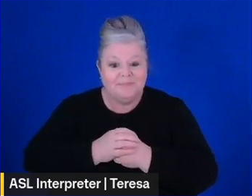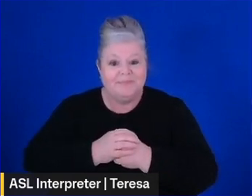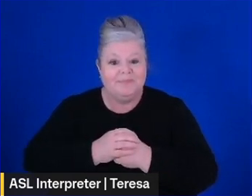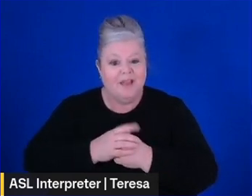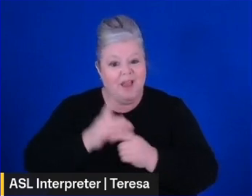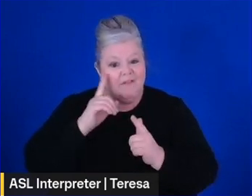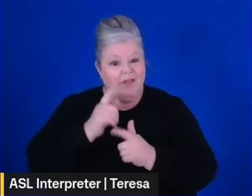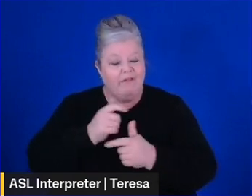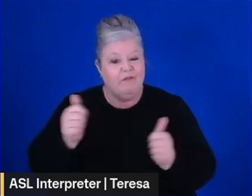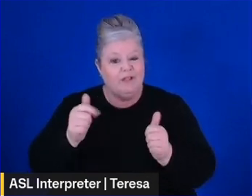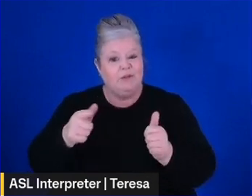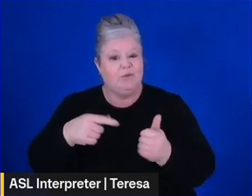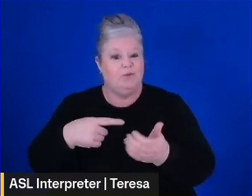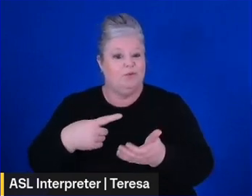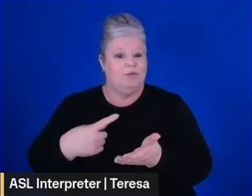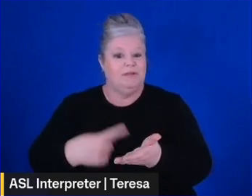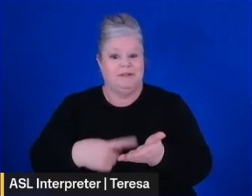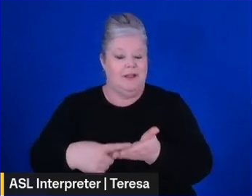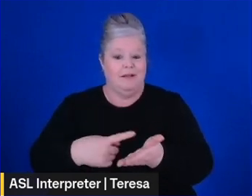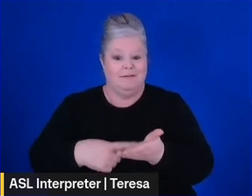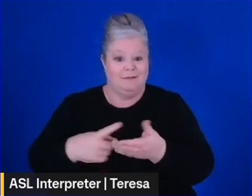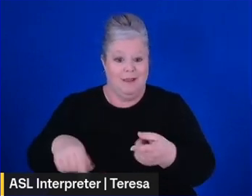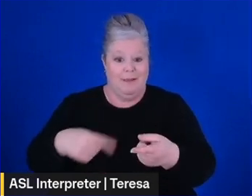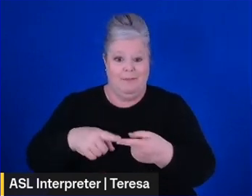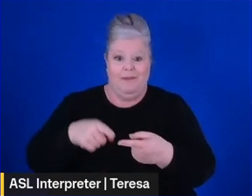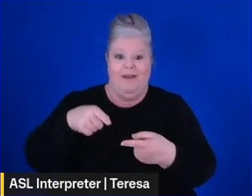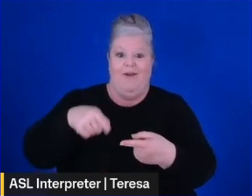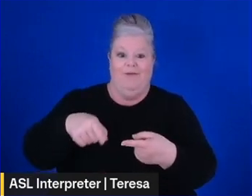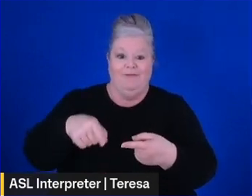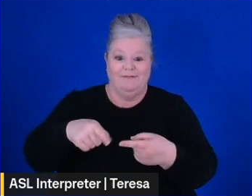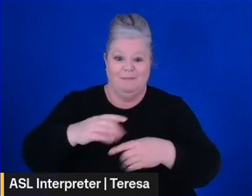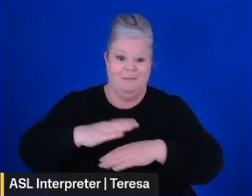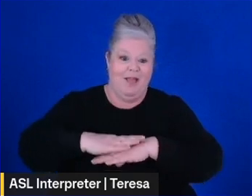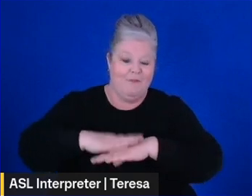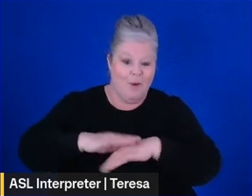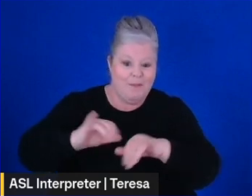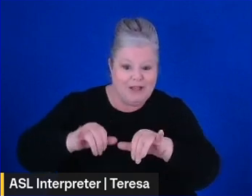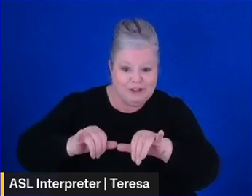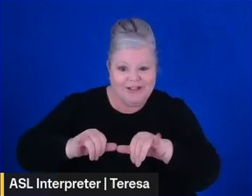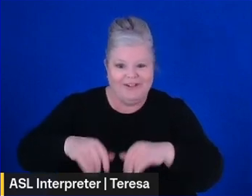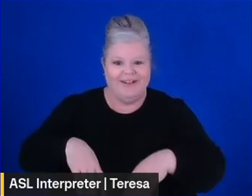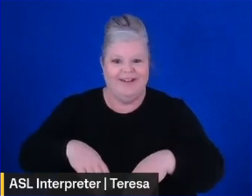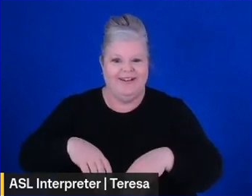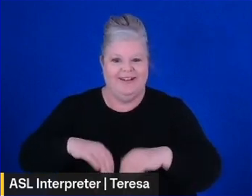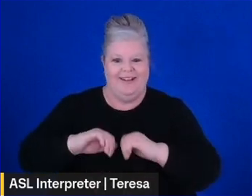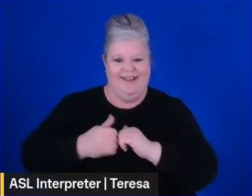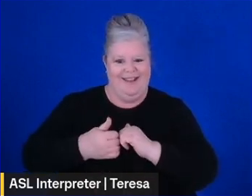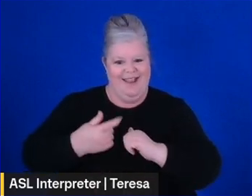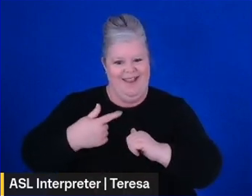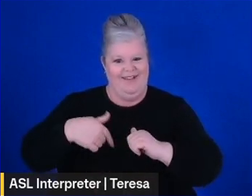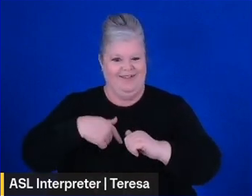to discuss further about platform engineering and how HashiCorp can empower that. Thank you.